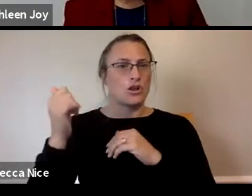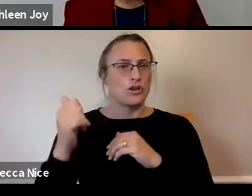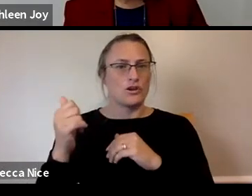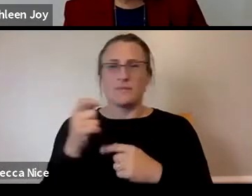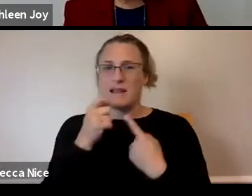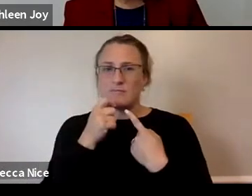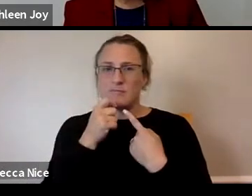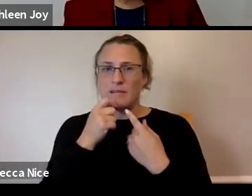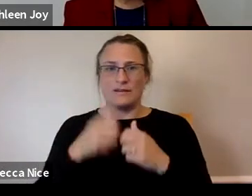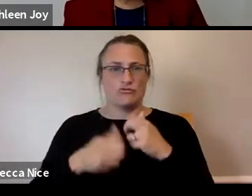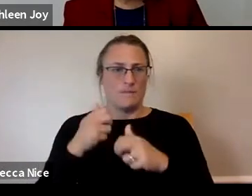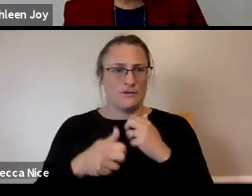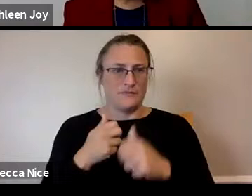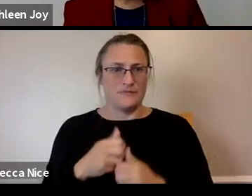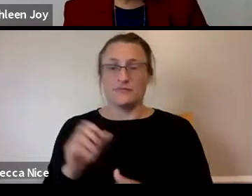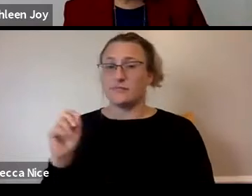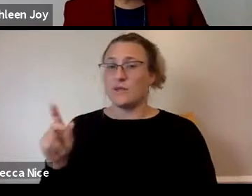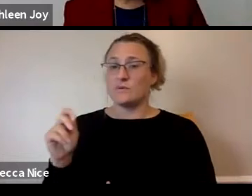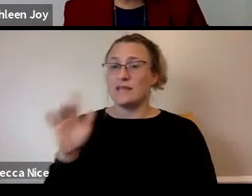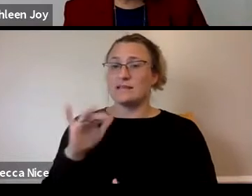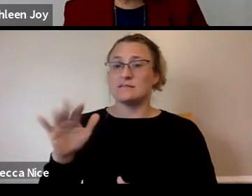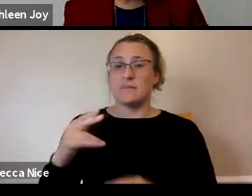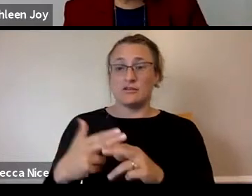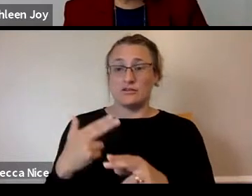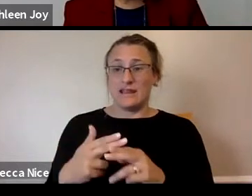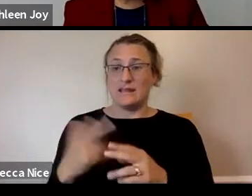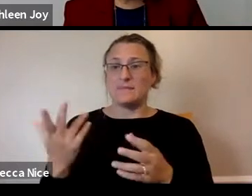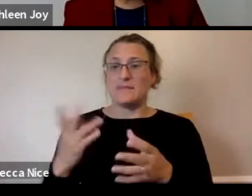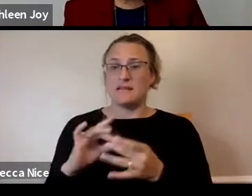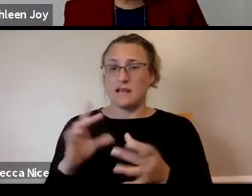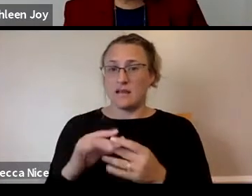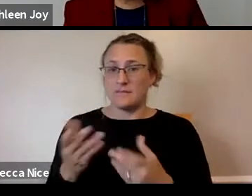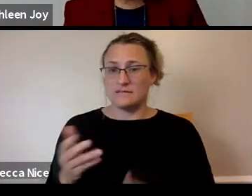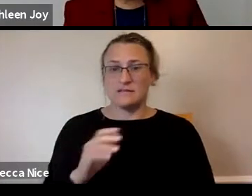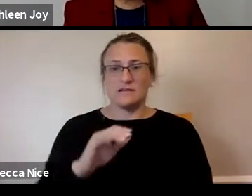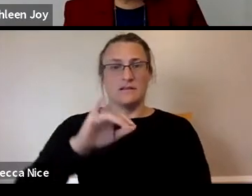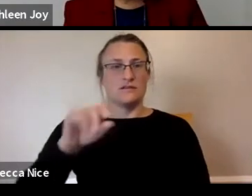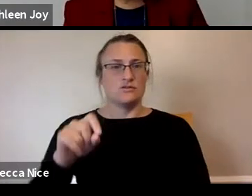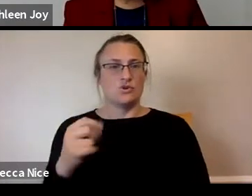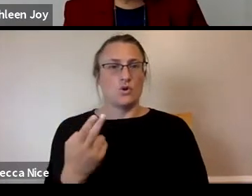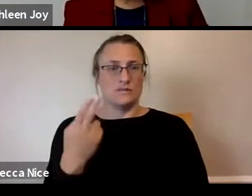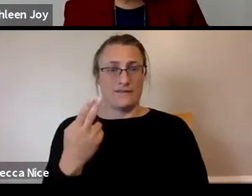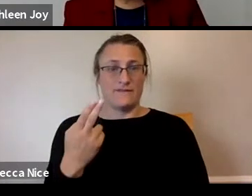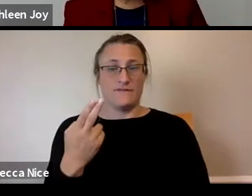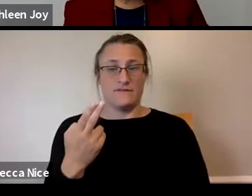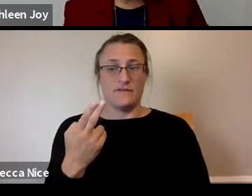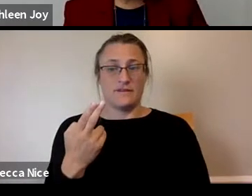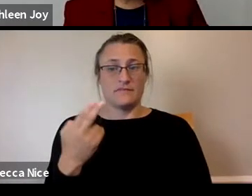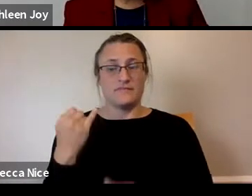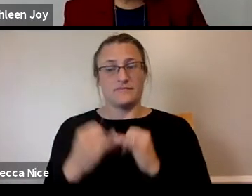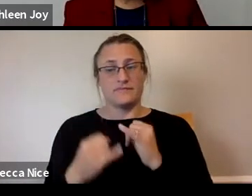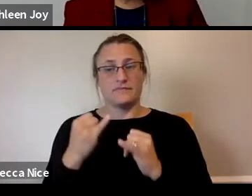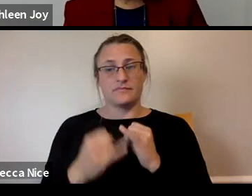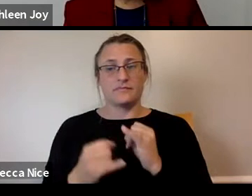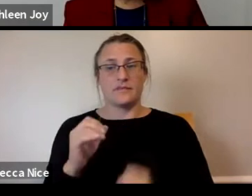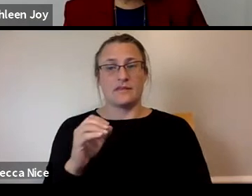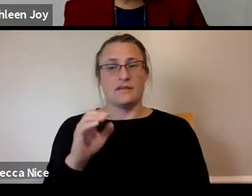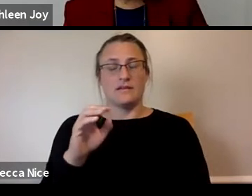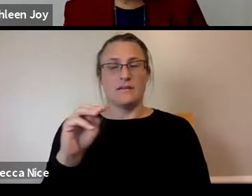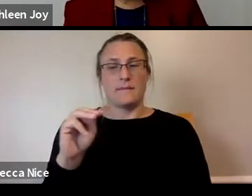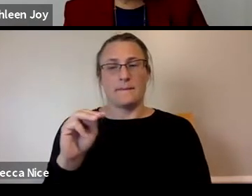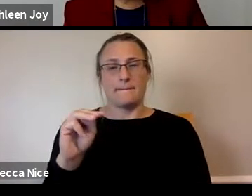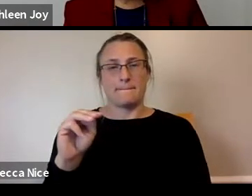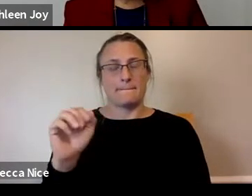trouble. Okay. Spell your name and give us your comments, please. Joseph, M like